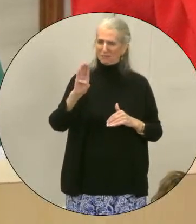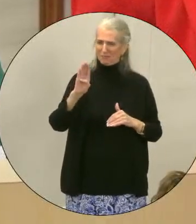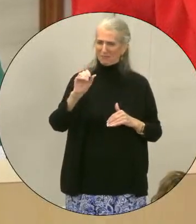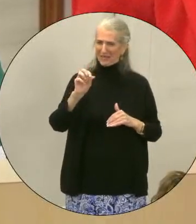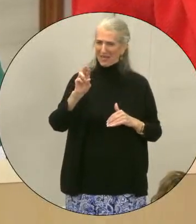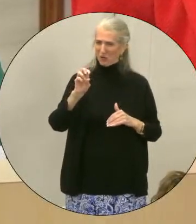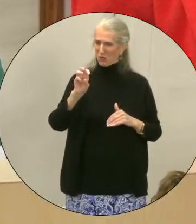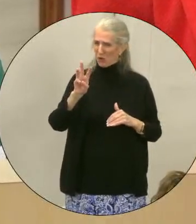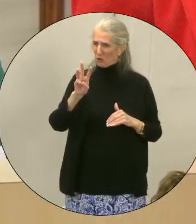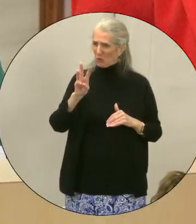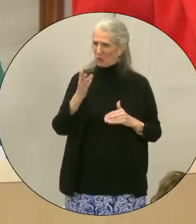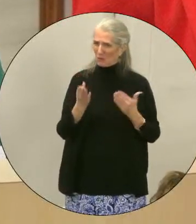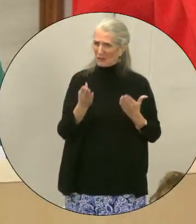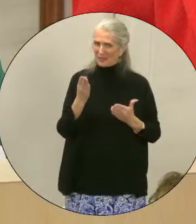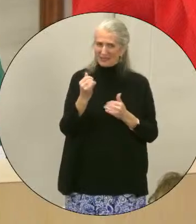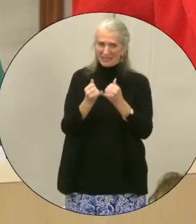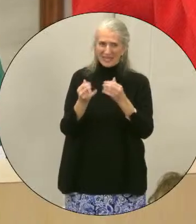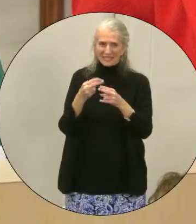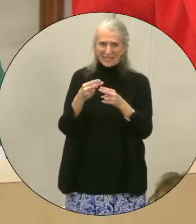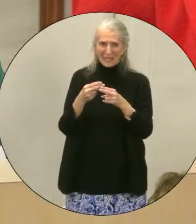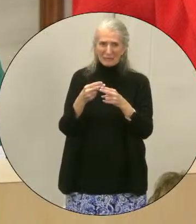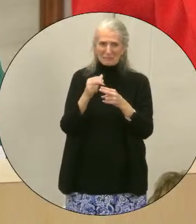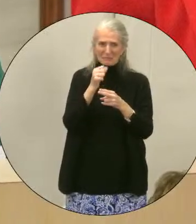is the last name?